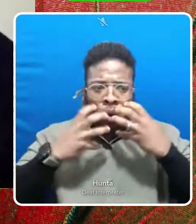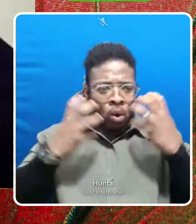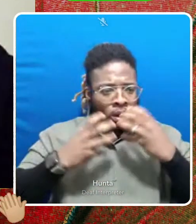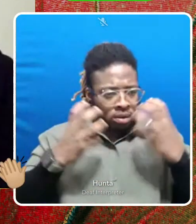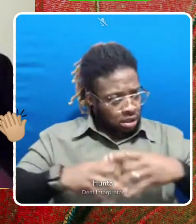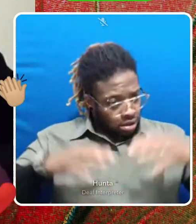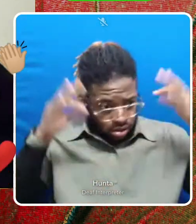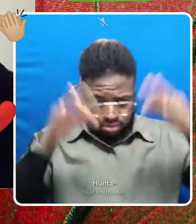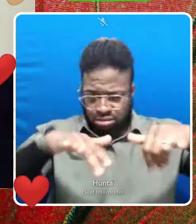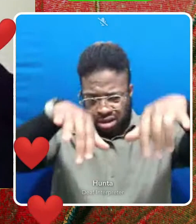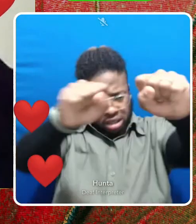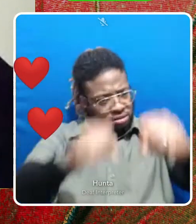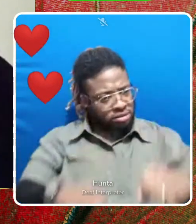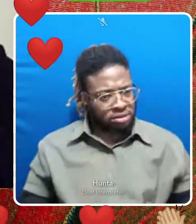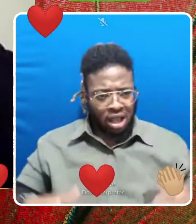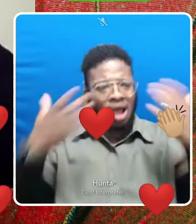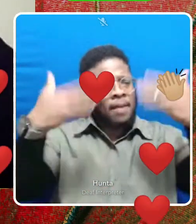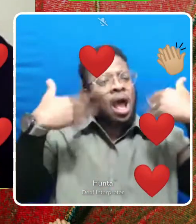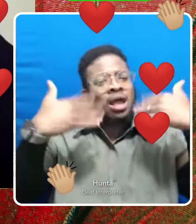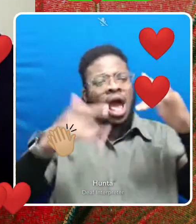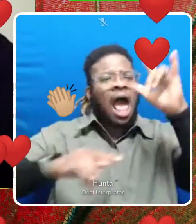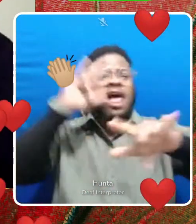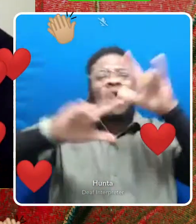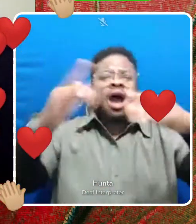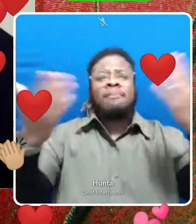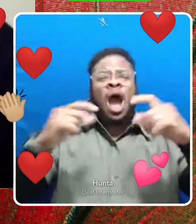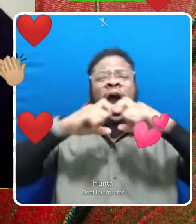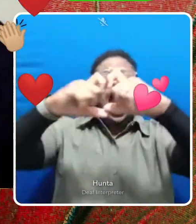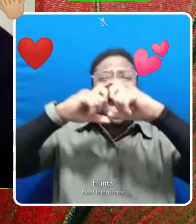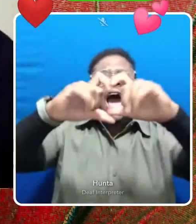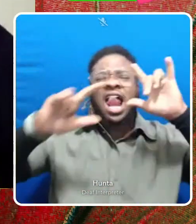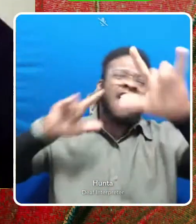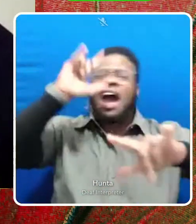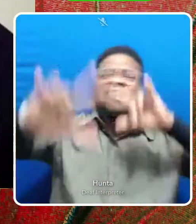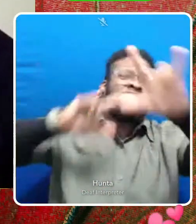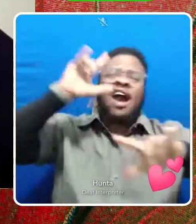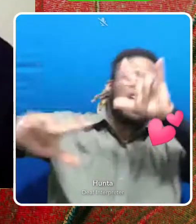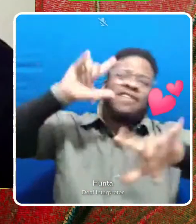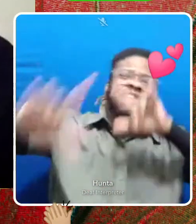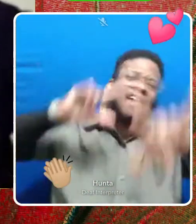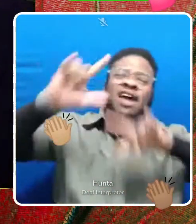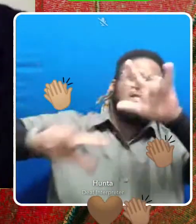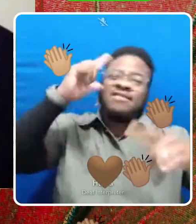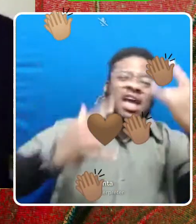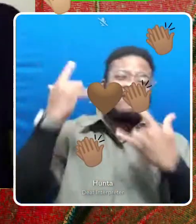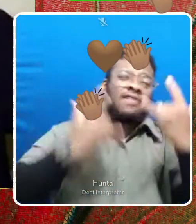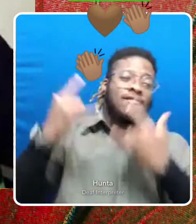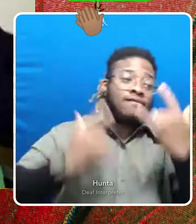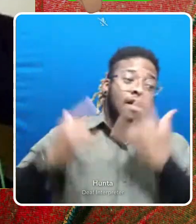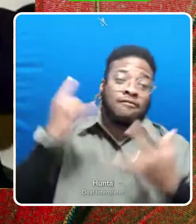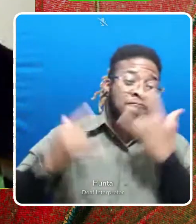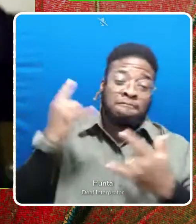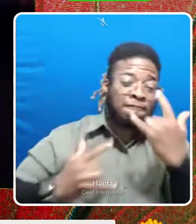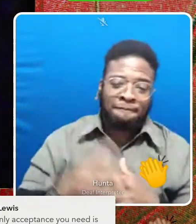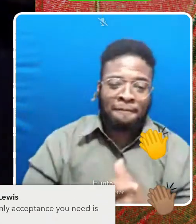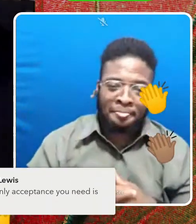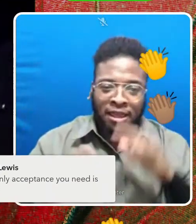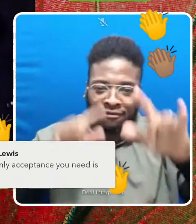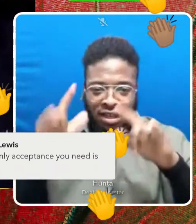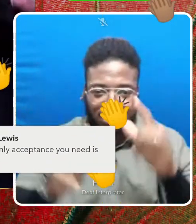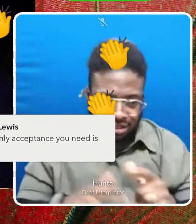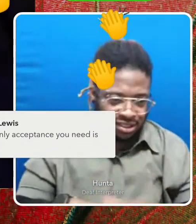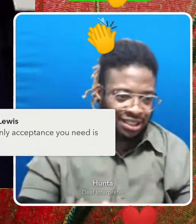love. Let's go. Let's go. Come on. You know? Yeah. Yeah. I tell all it. The poetry slam.